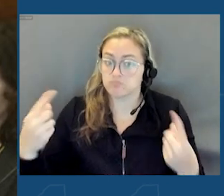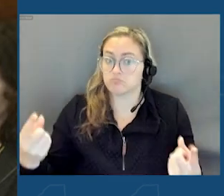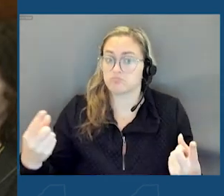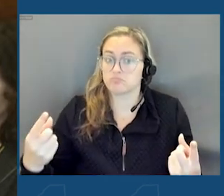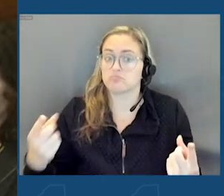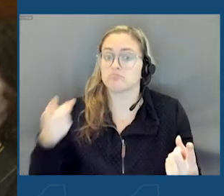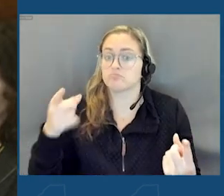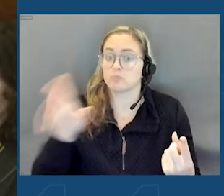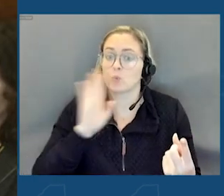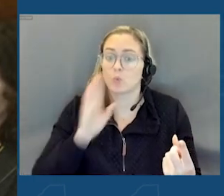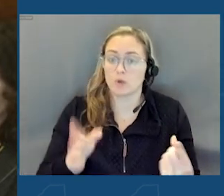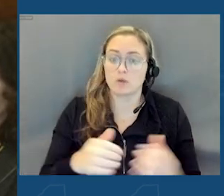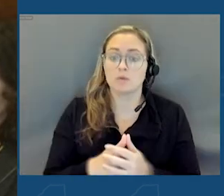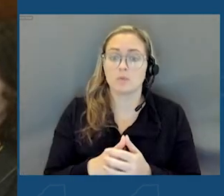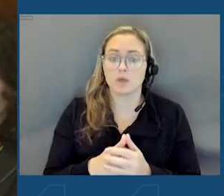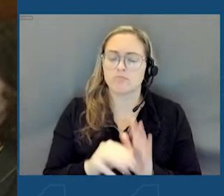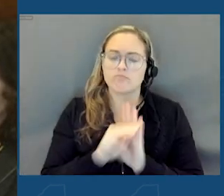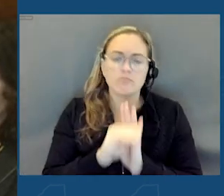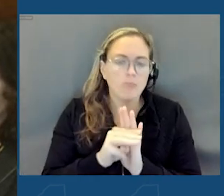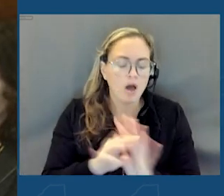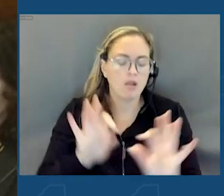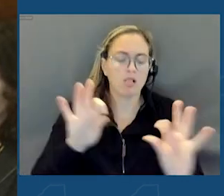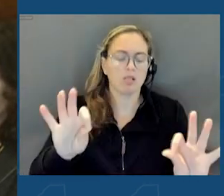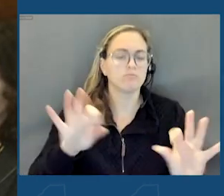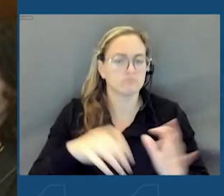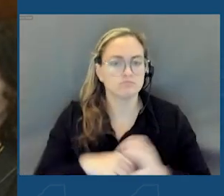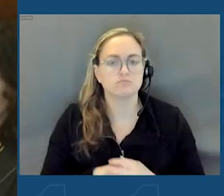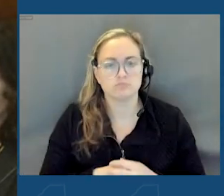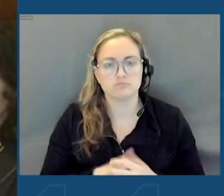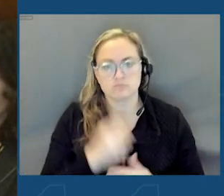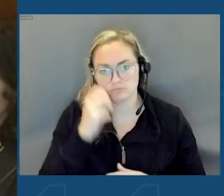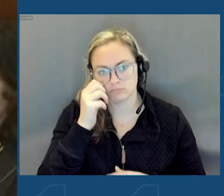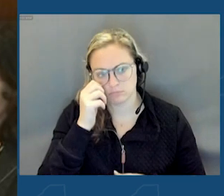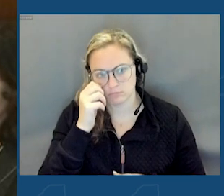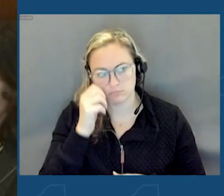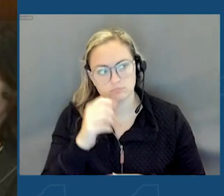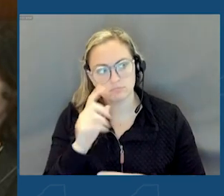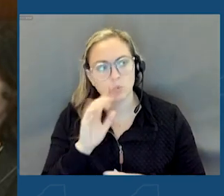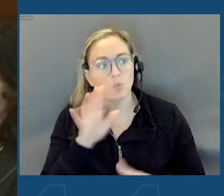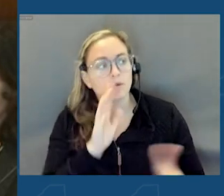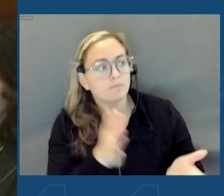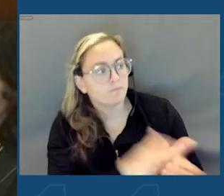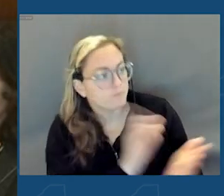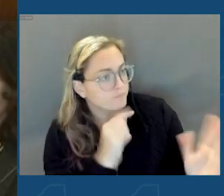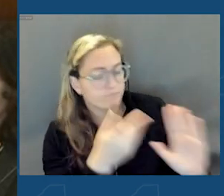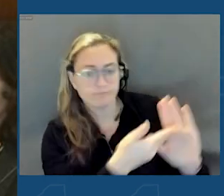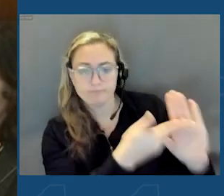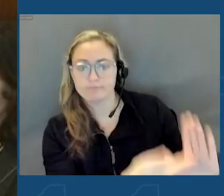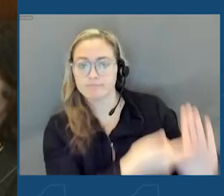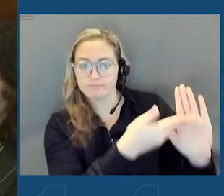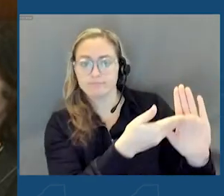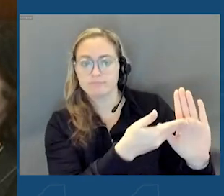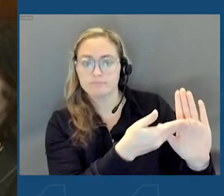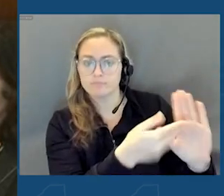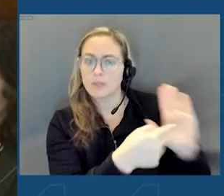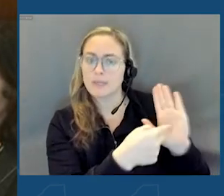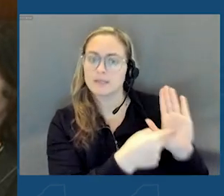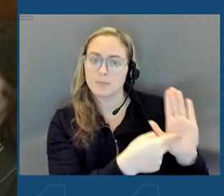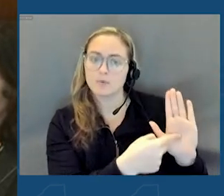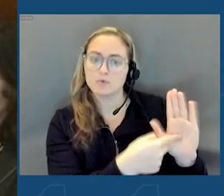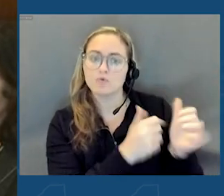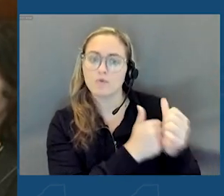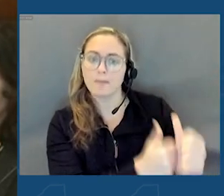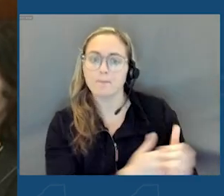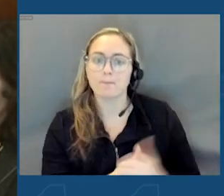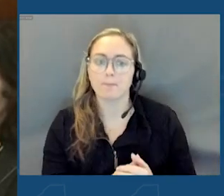will be a model jurist, someone all will point to as an exemplary judge. Second, the